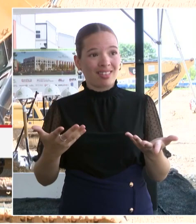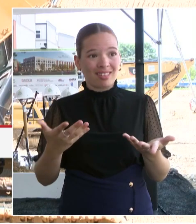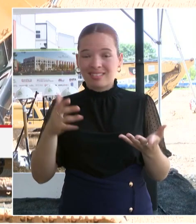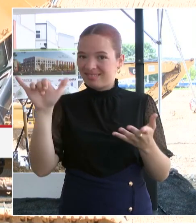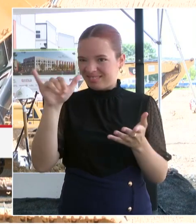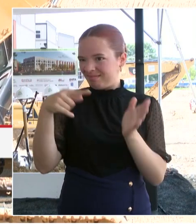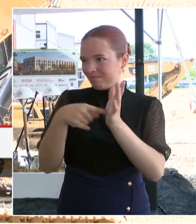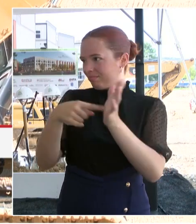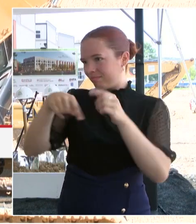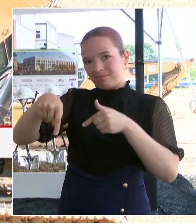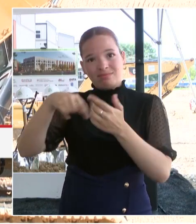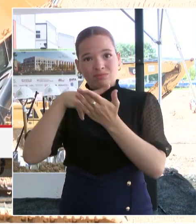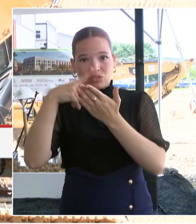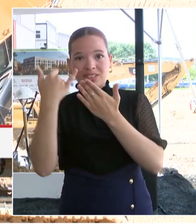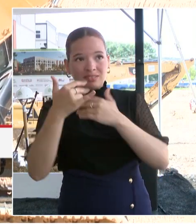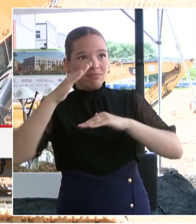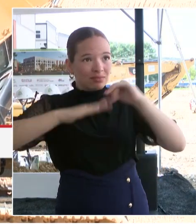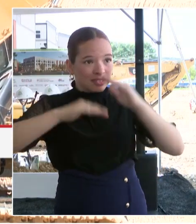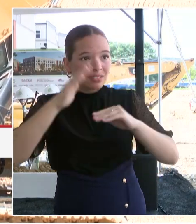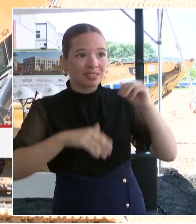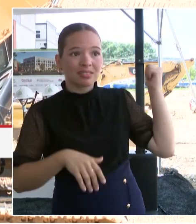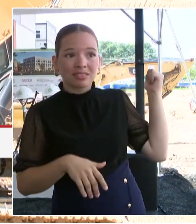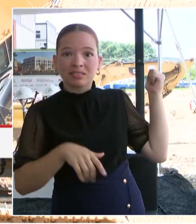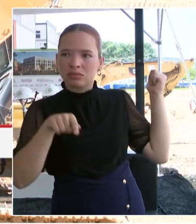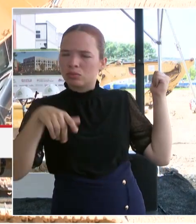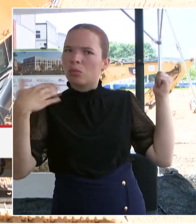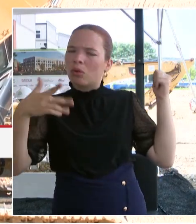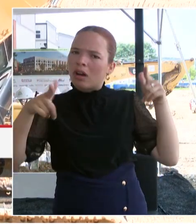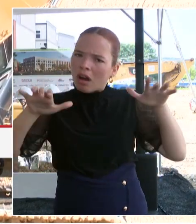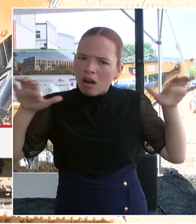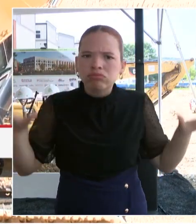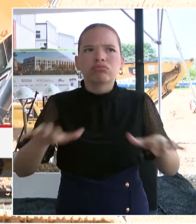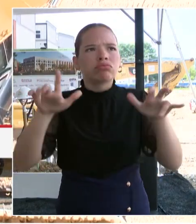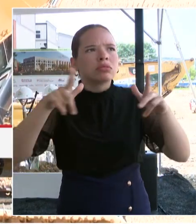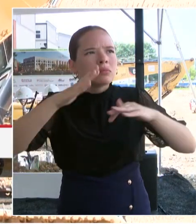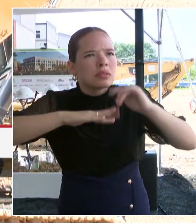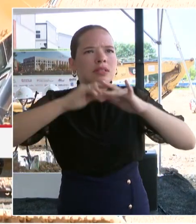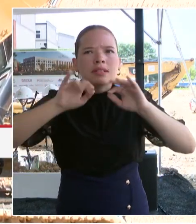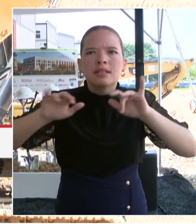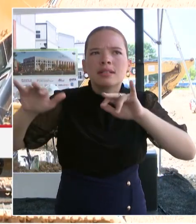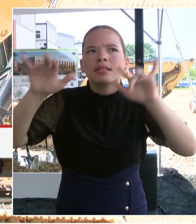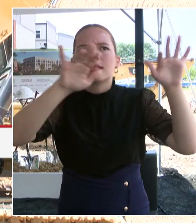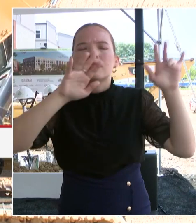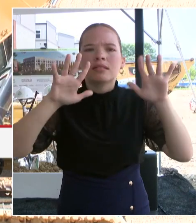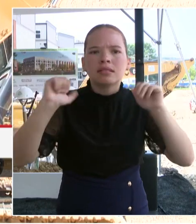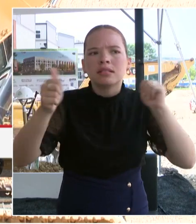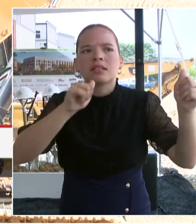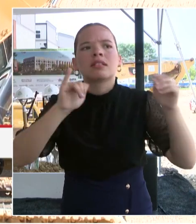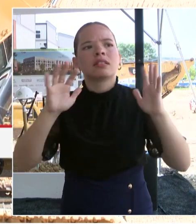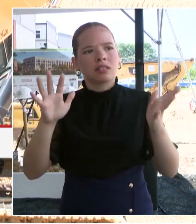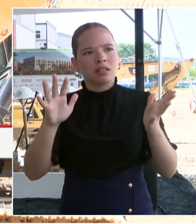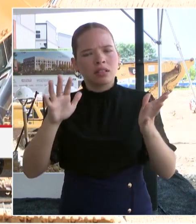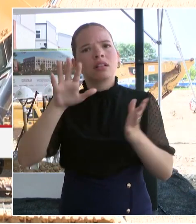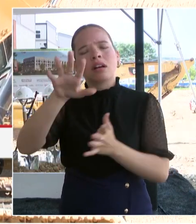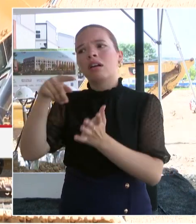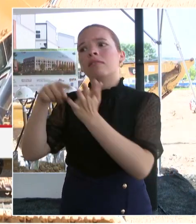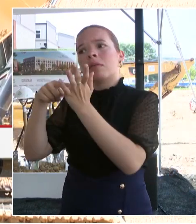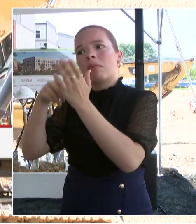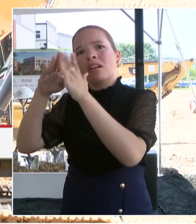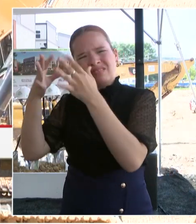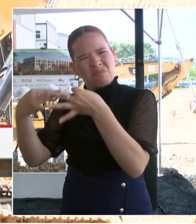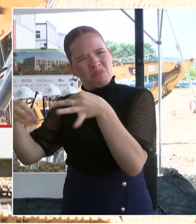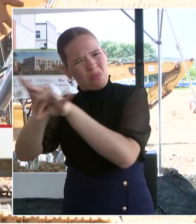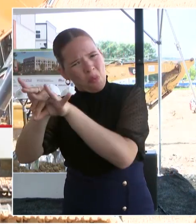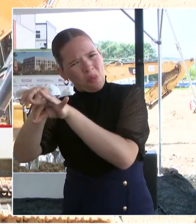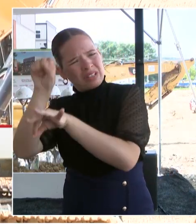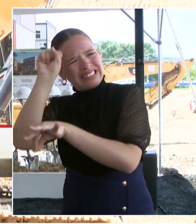not least, we talk about affordable housing, and not only affordable housing, but taking care of those who have taken care of us our